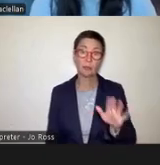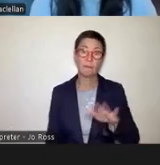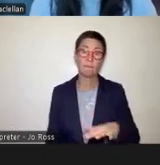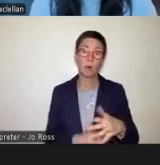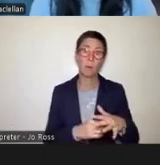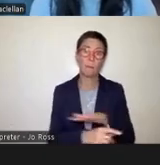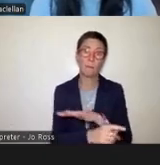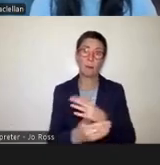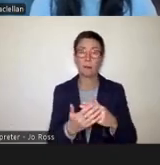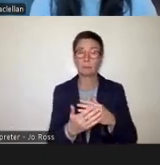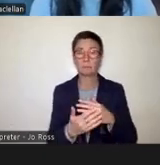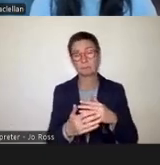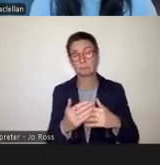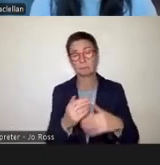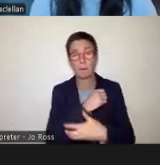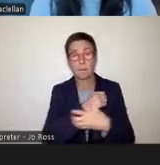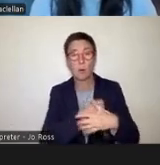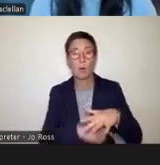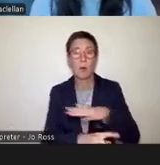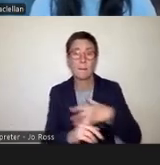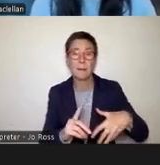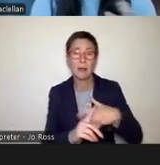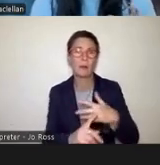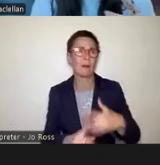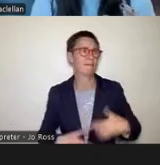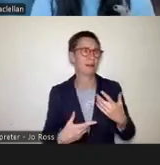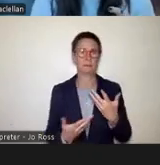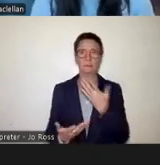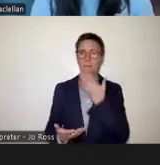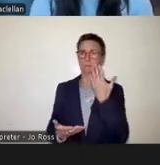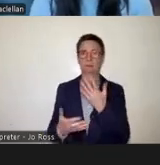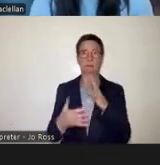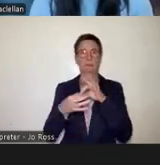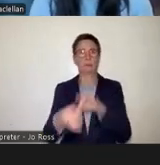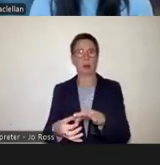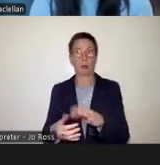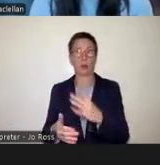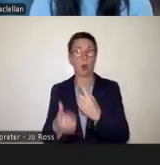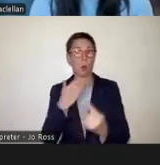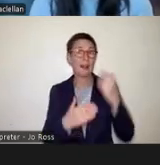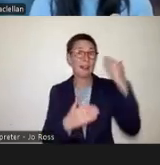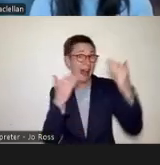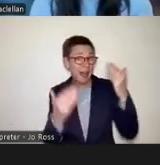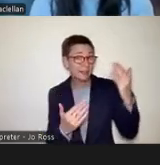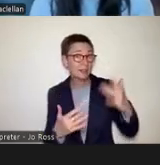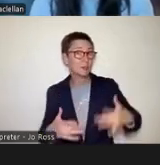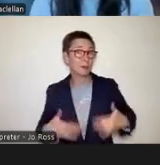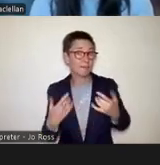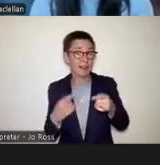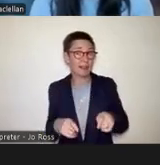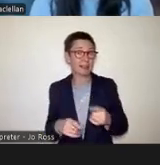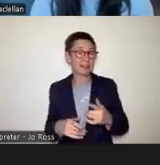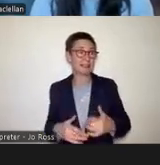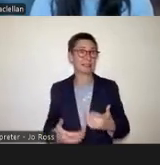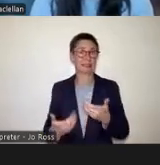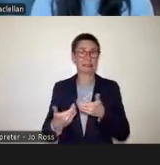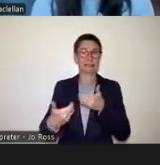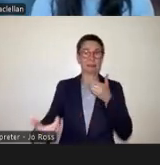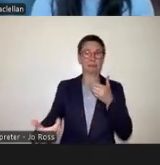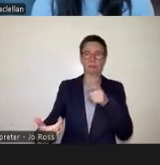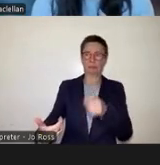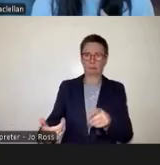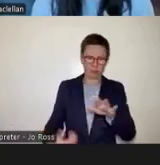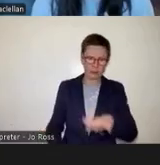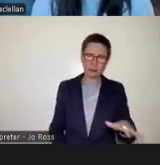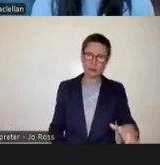statuses felt a lower sense of belonging as well. So it's not just the adults that are involved that feel this difference, it's also children